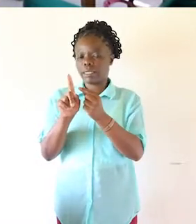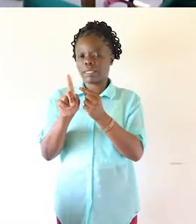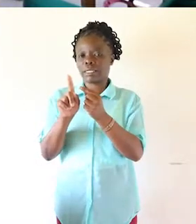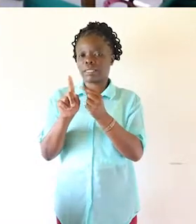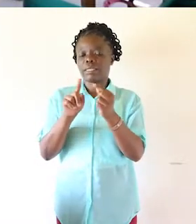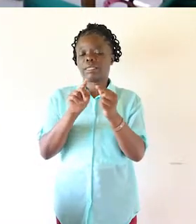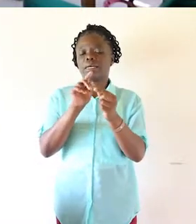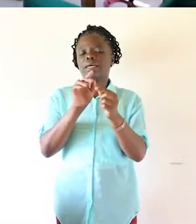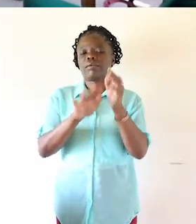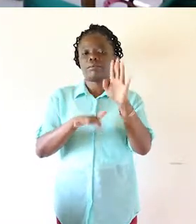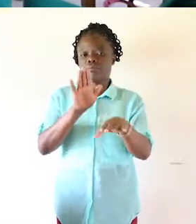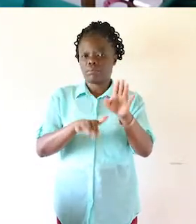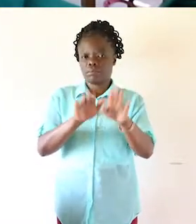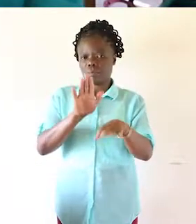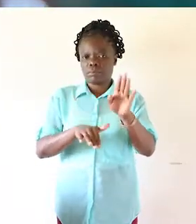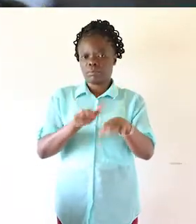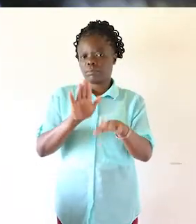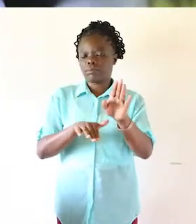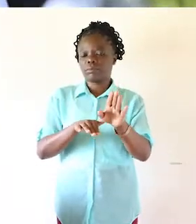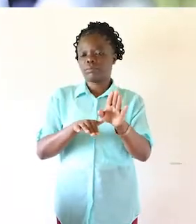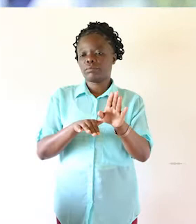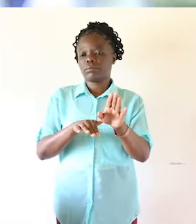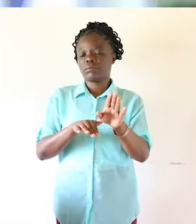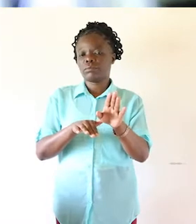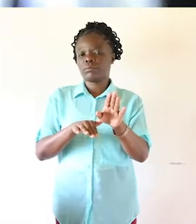the machine.